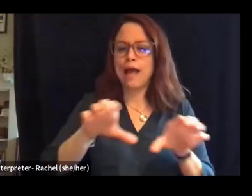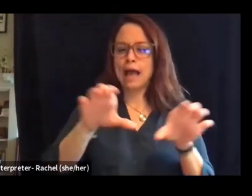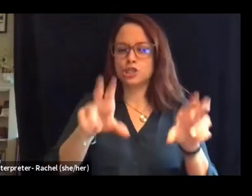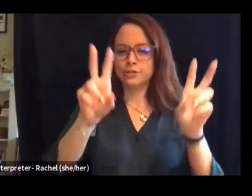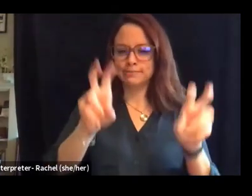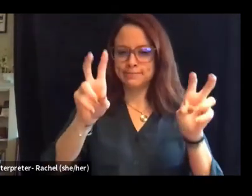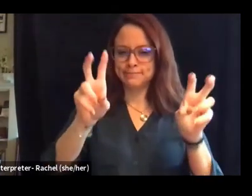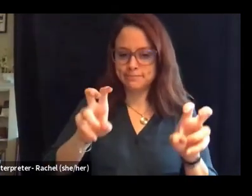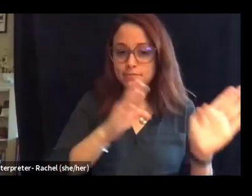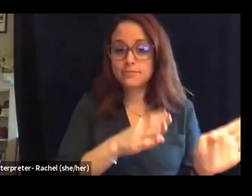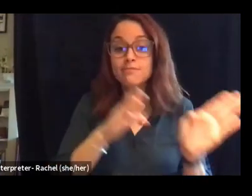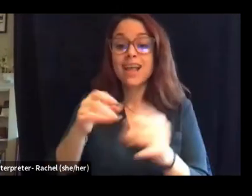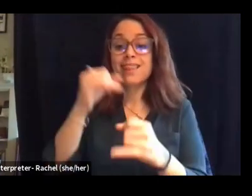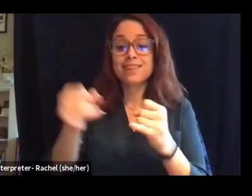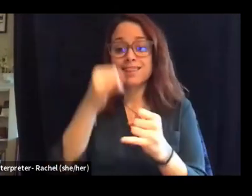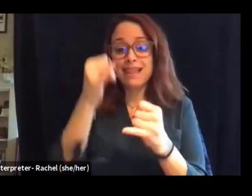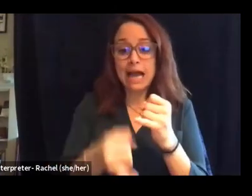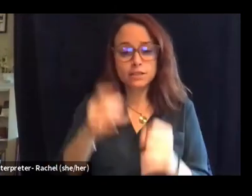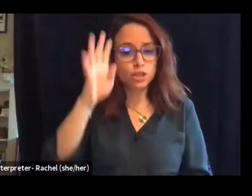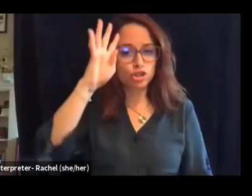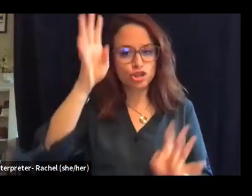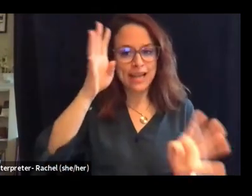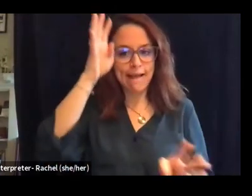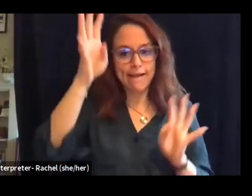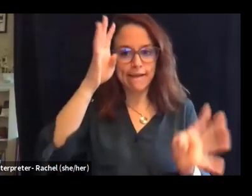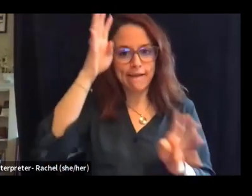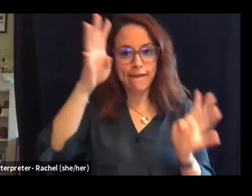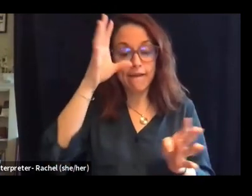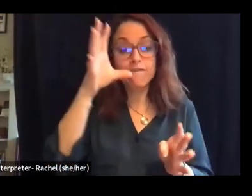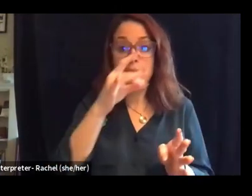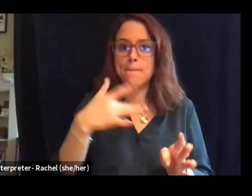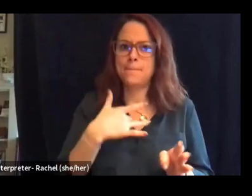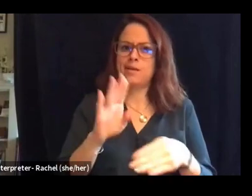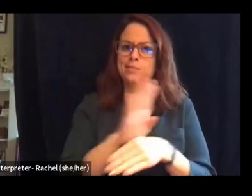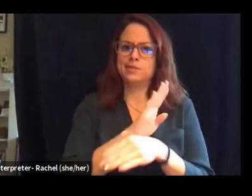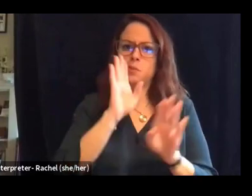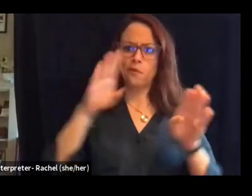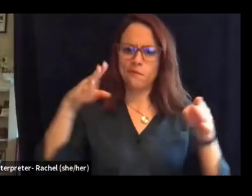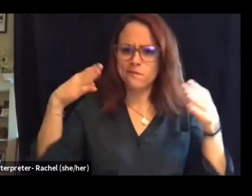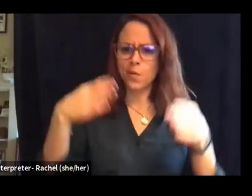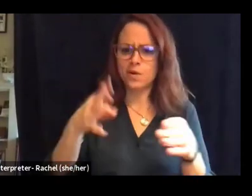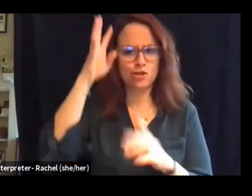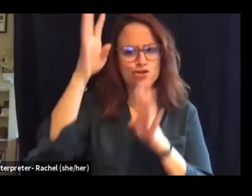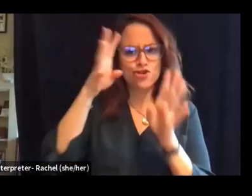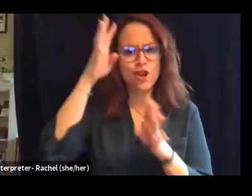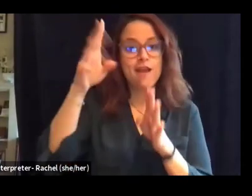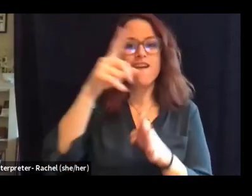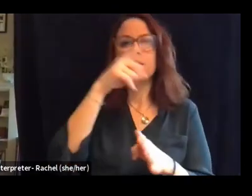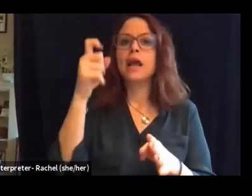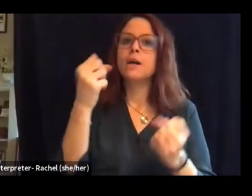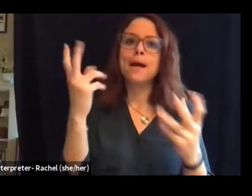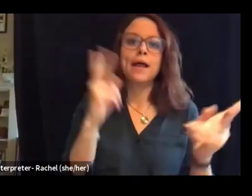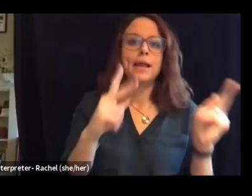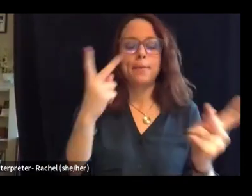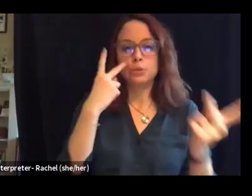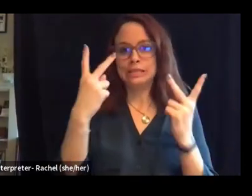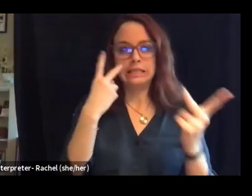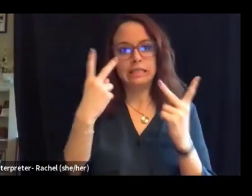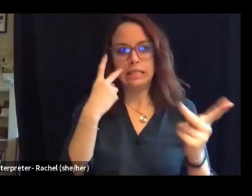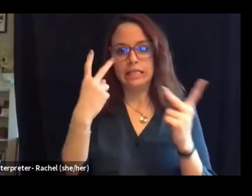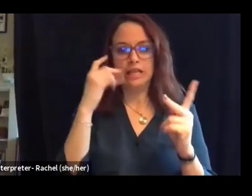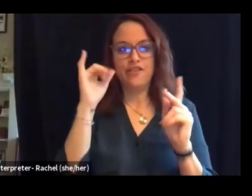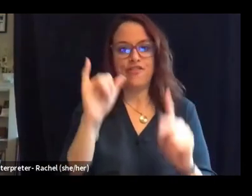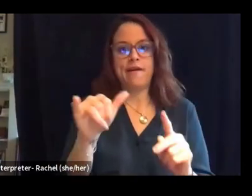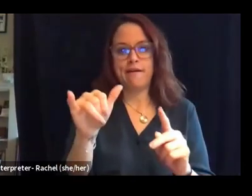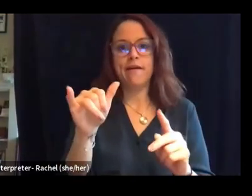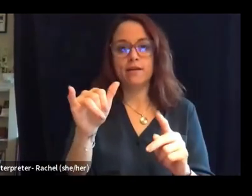And most frequently, this is the one that businesses tend to focus on because it's so visible, right?